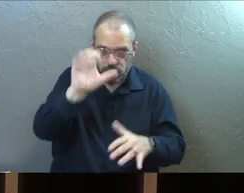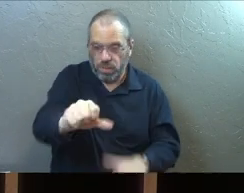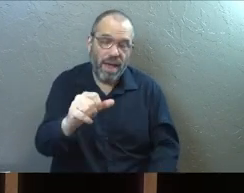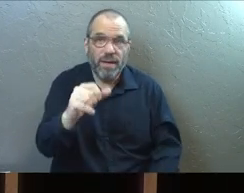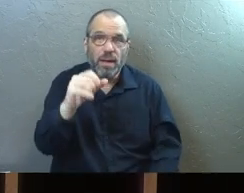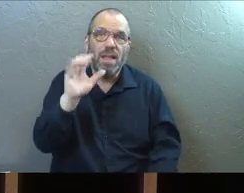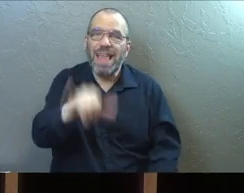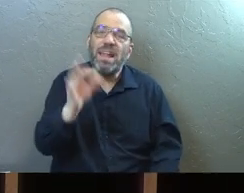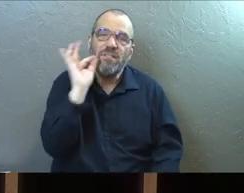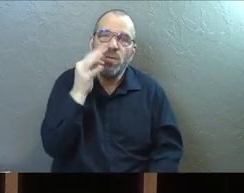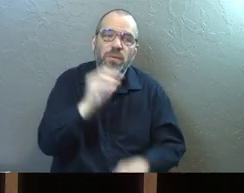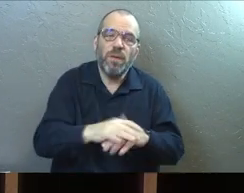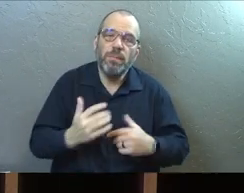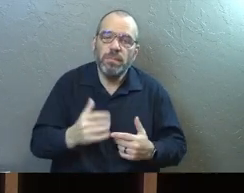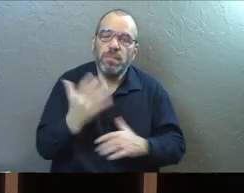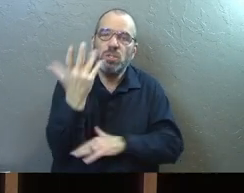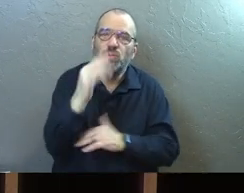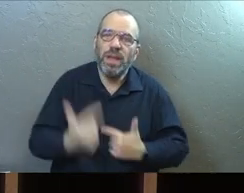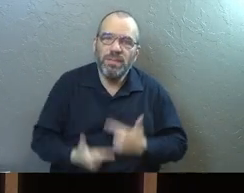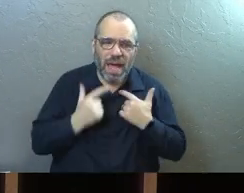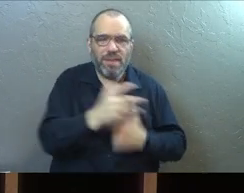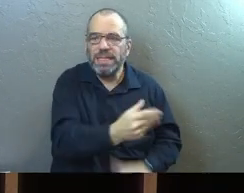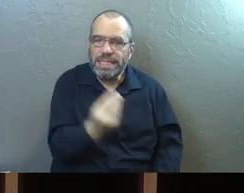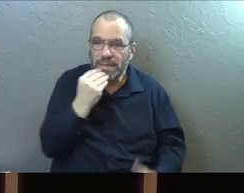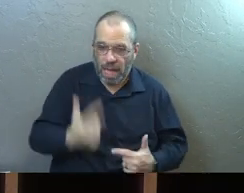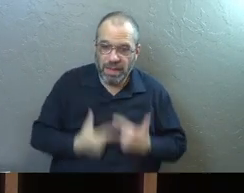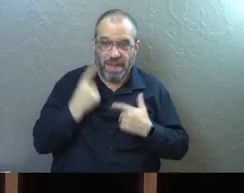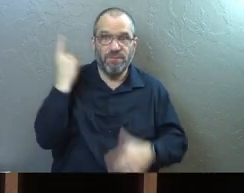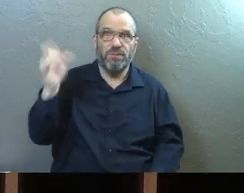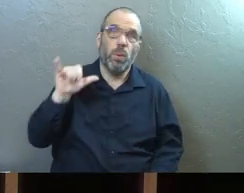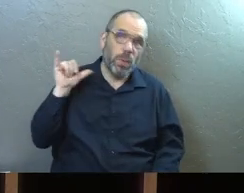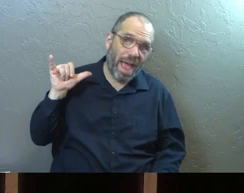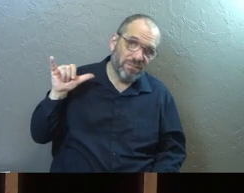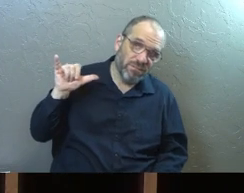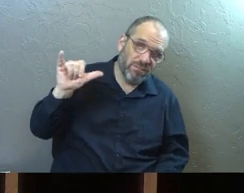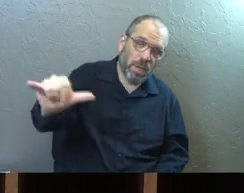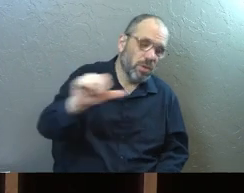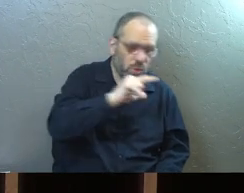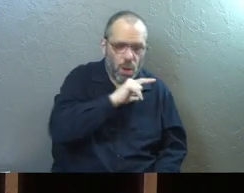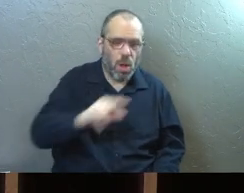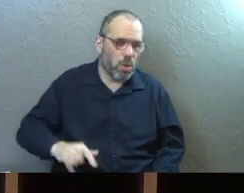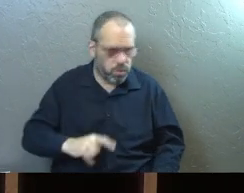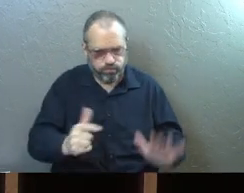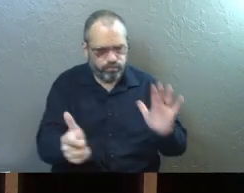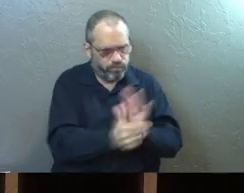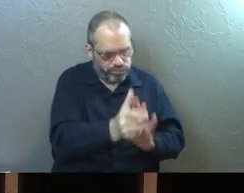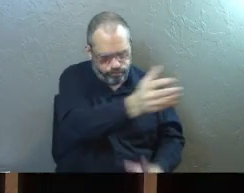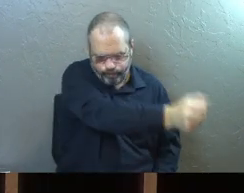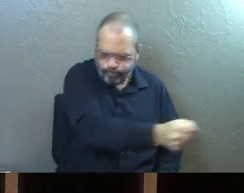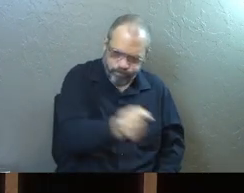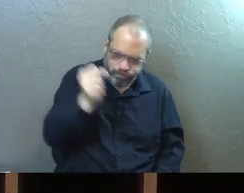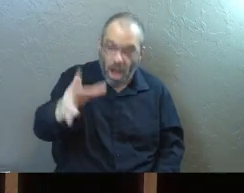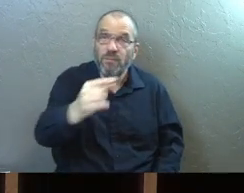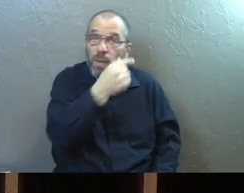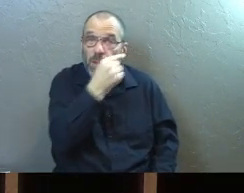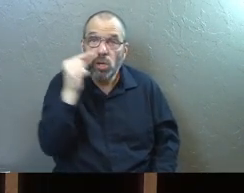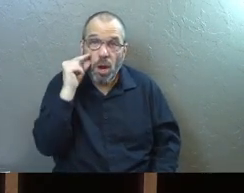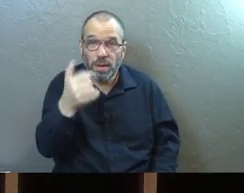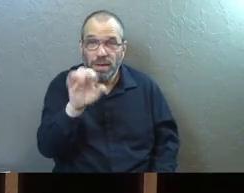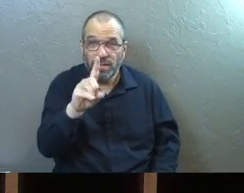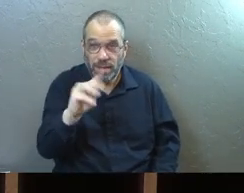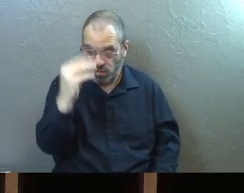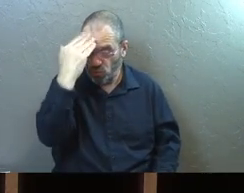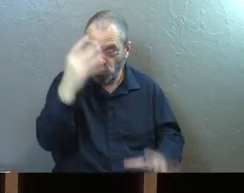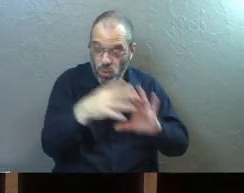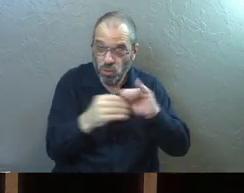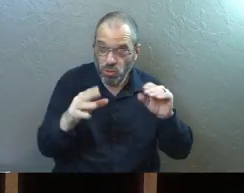fruit from the tree of life and eat it? Then they will live forever. So the Lord God banished them from the Garden of Eden. And some of you guys